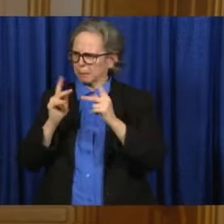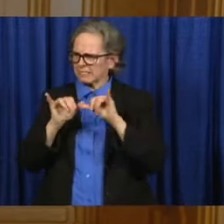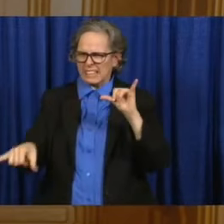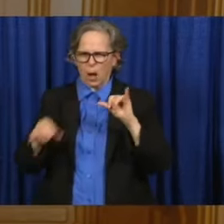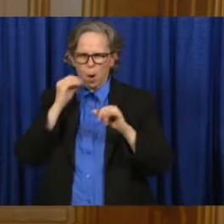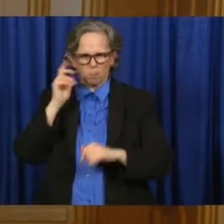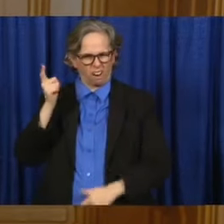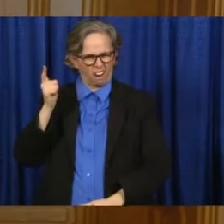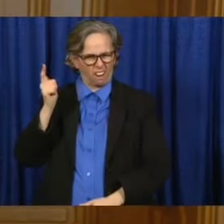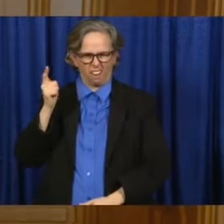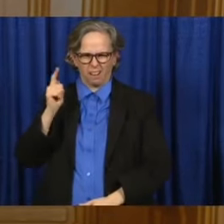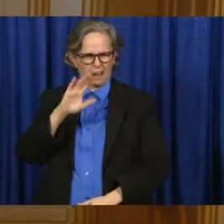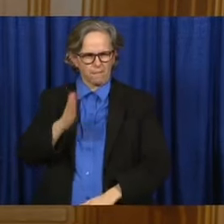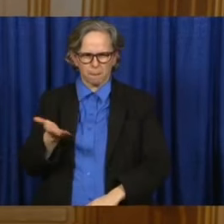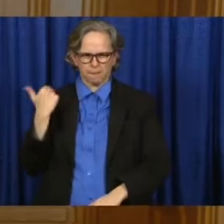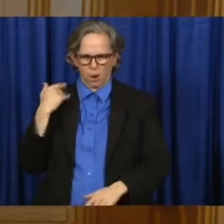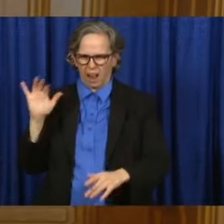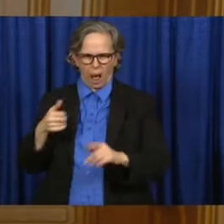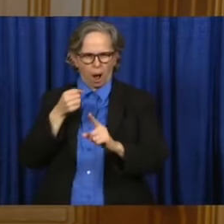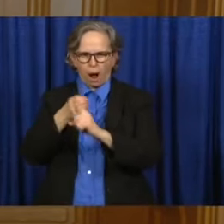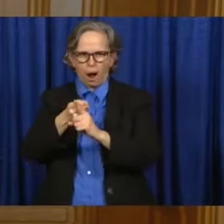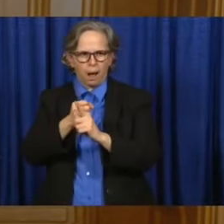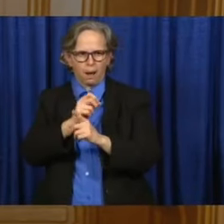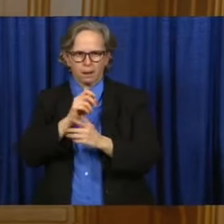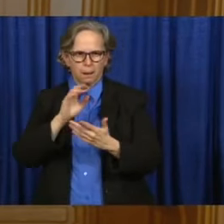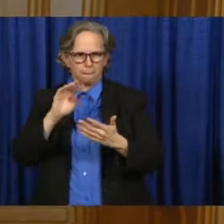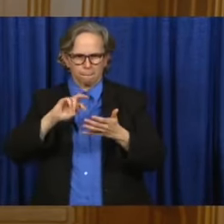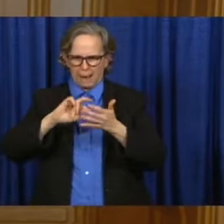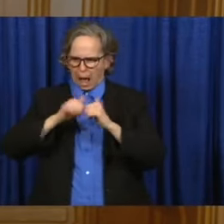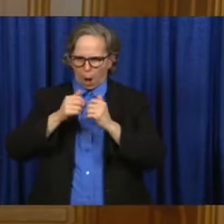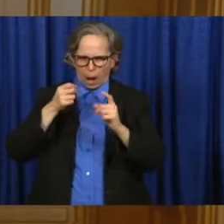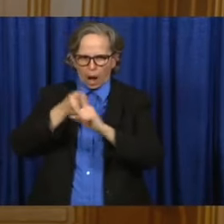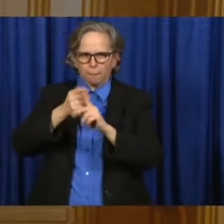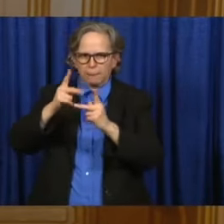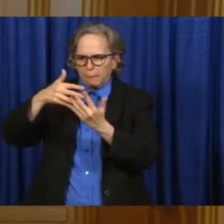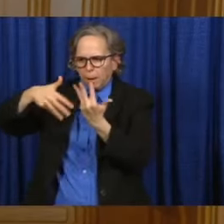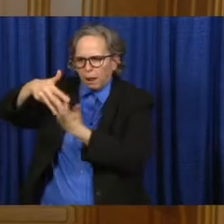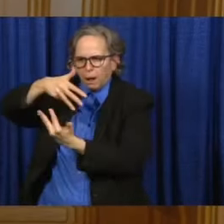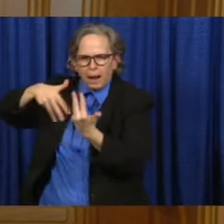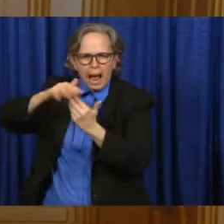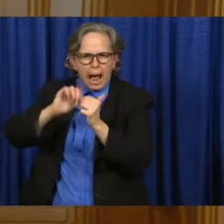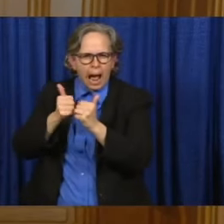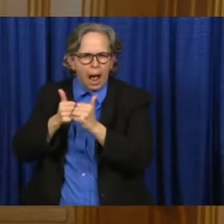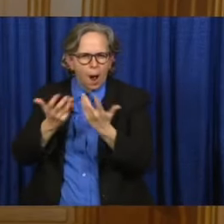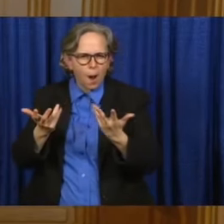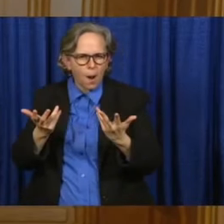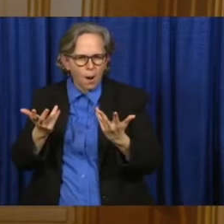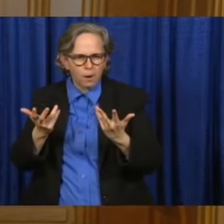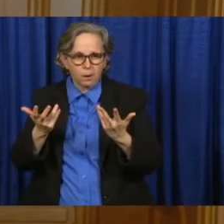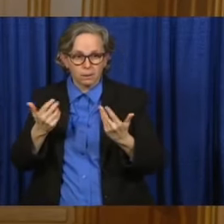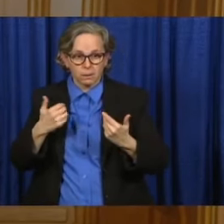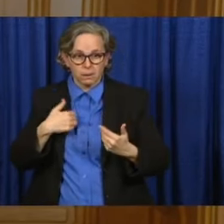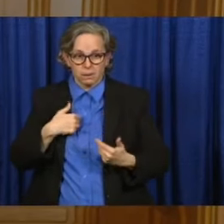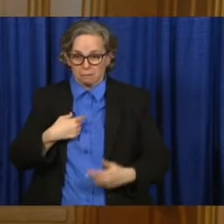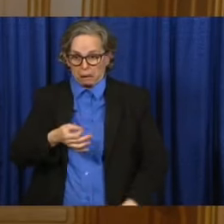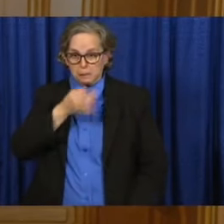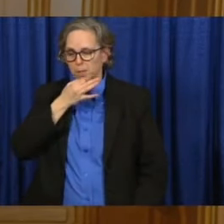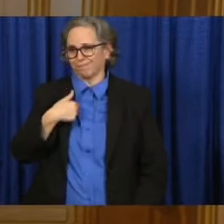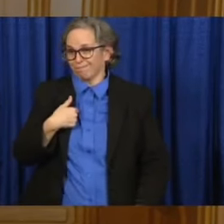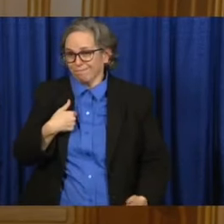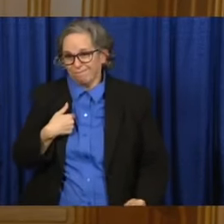to personal dynamics. I'm not the expert in this as far as you know, what any kind of study might